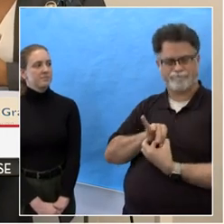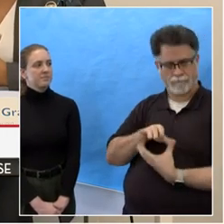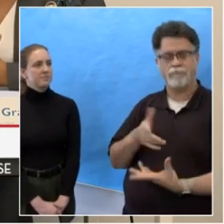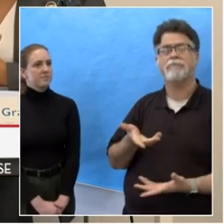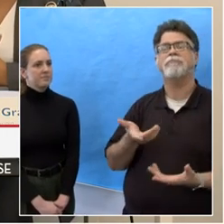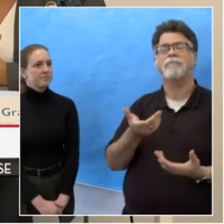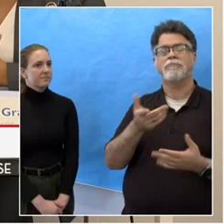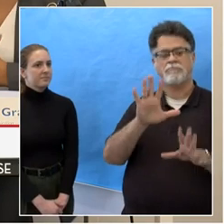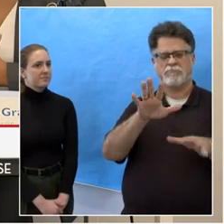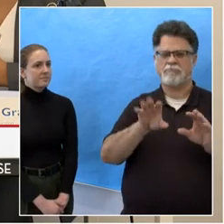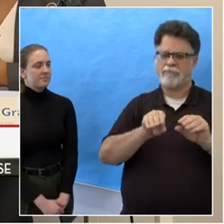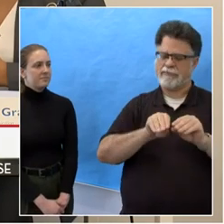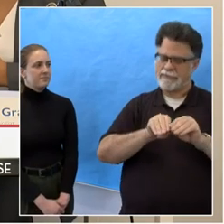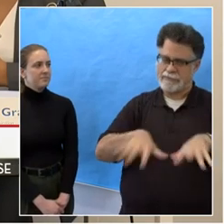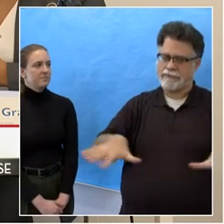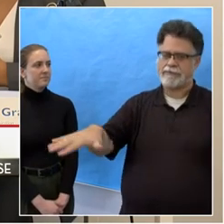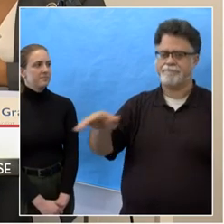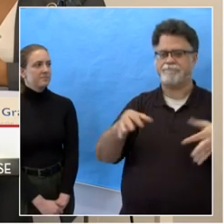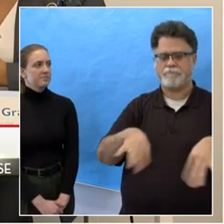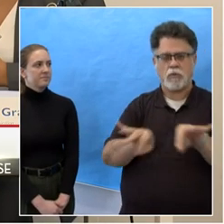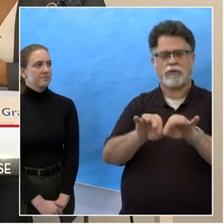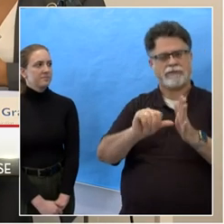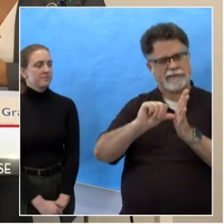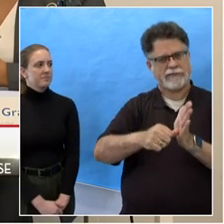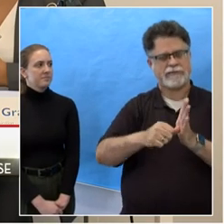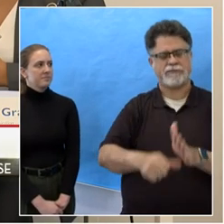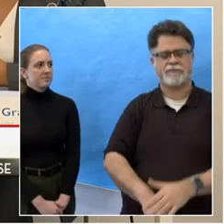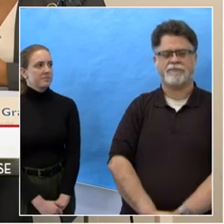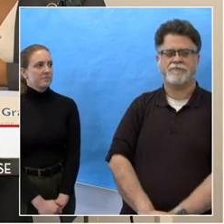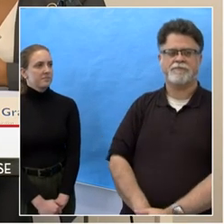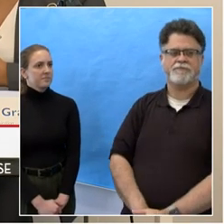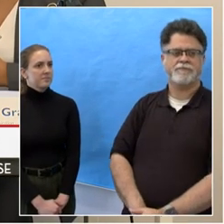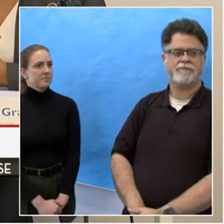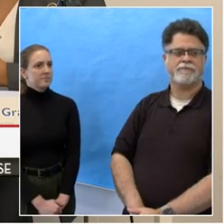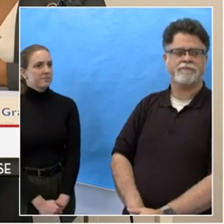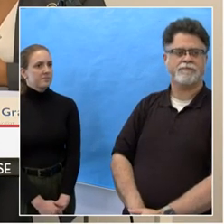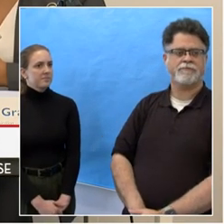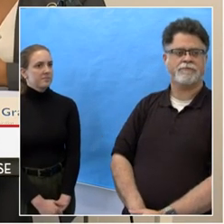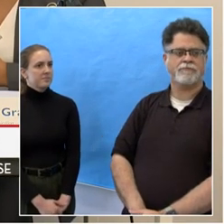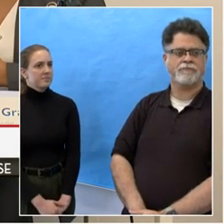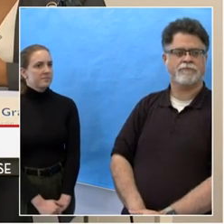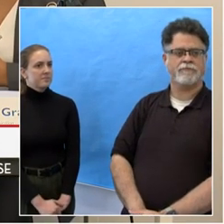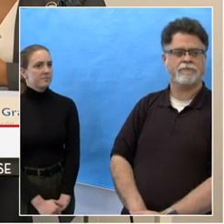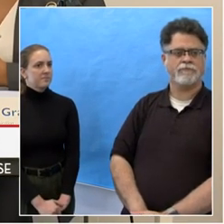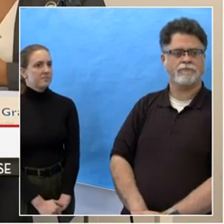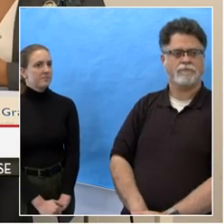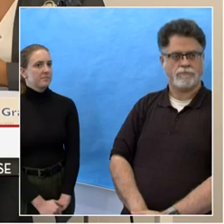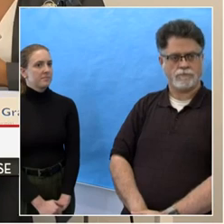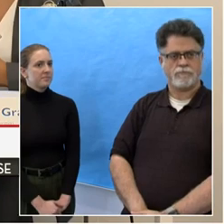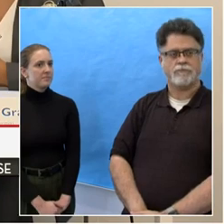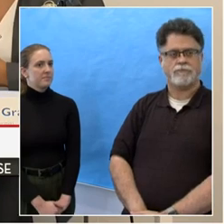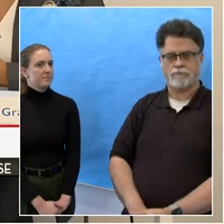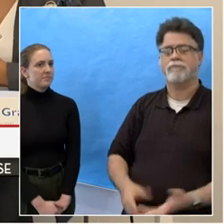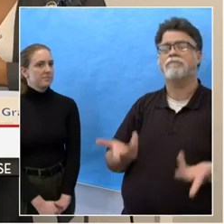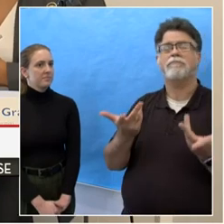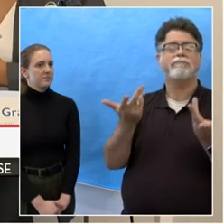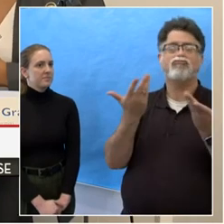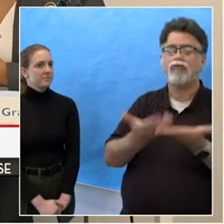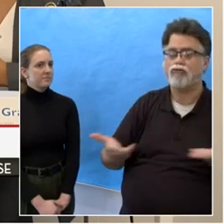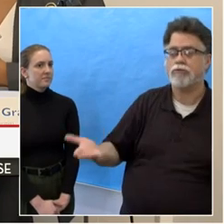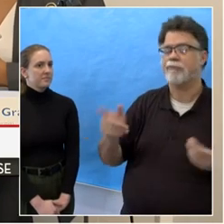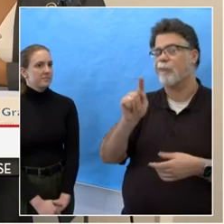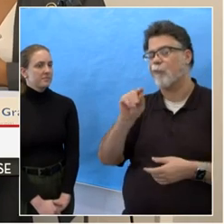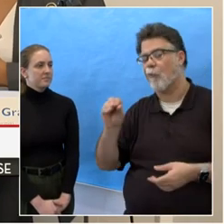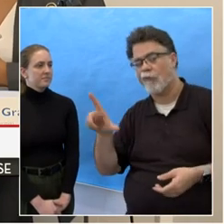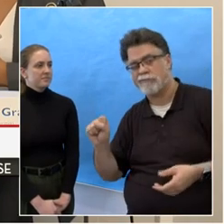Readers Next Door, often referred to as the quotables, but they're written by our educators, they're illustrated by our educators, but more importantly, they